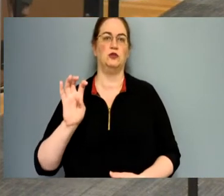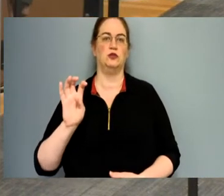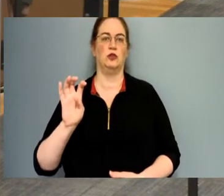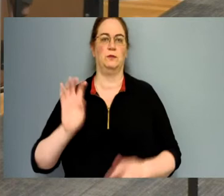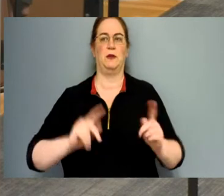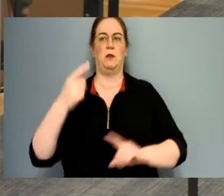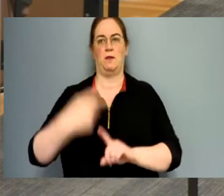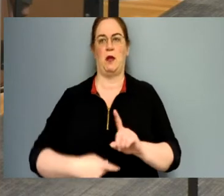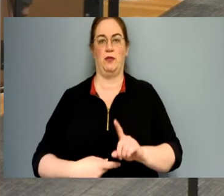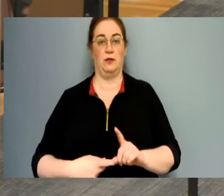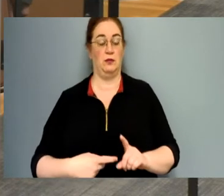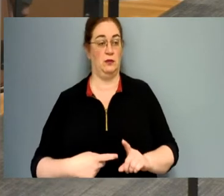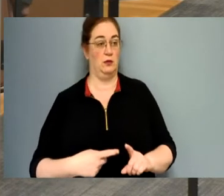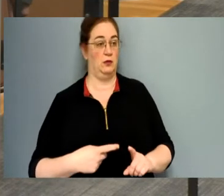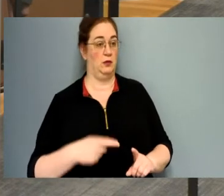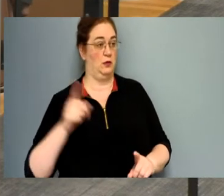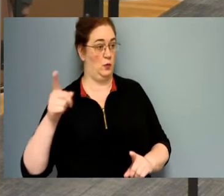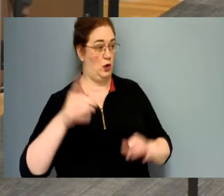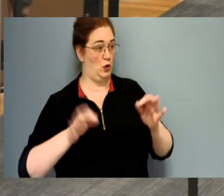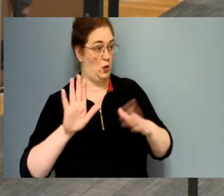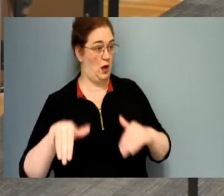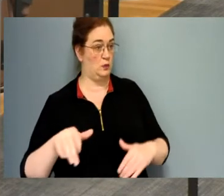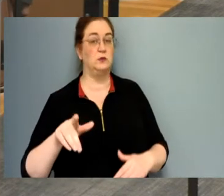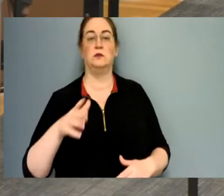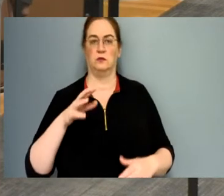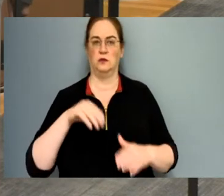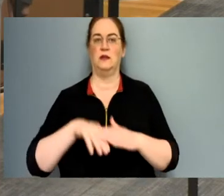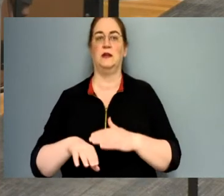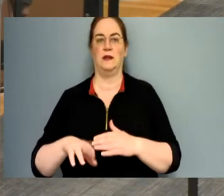month. In the one over in the courthouse?